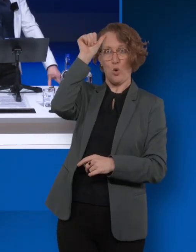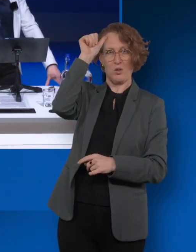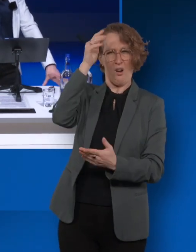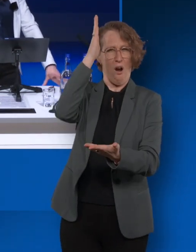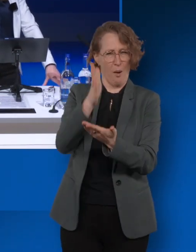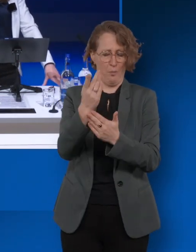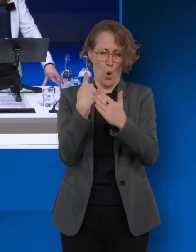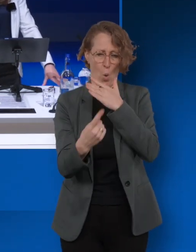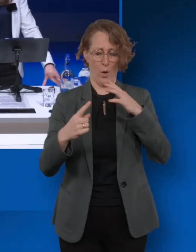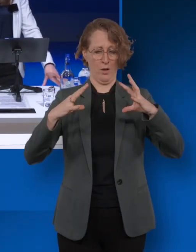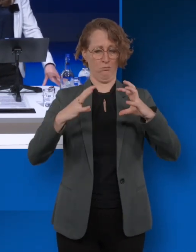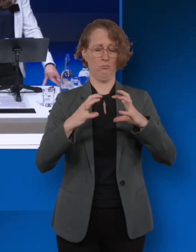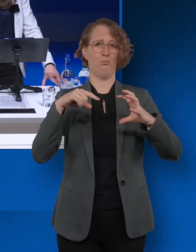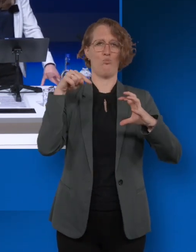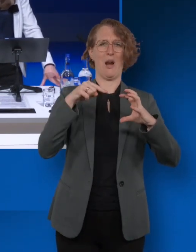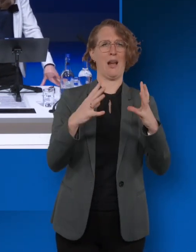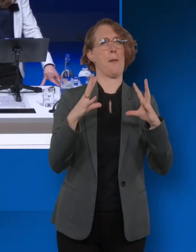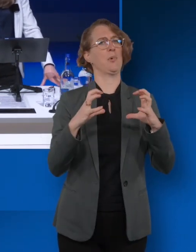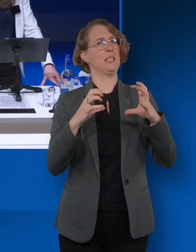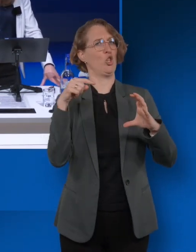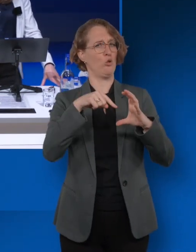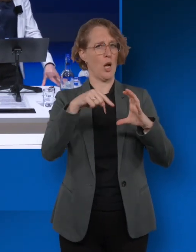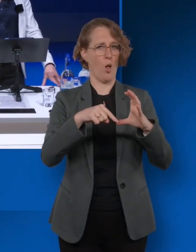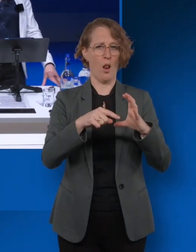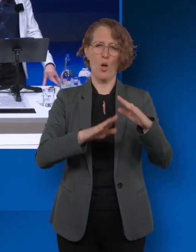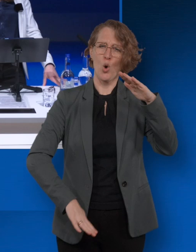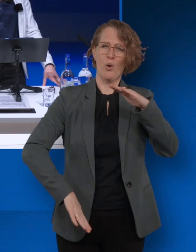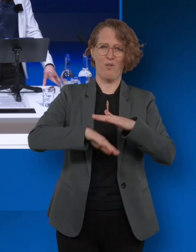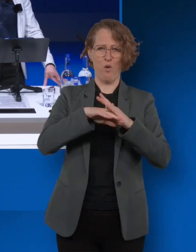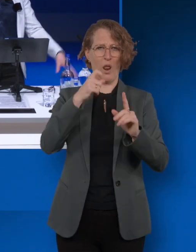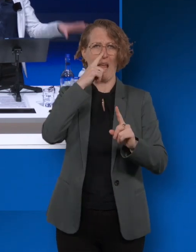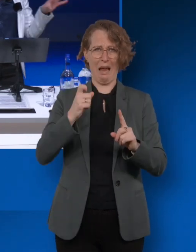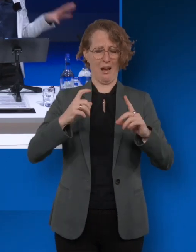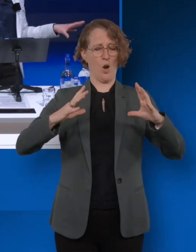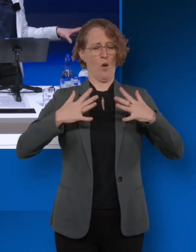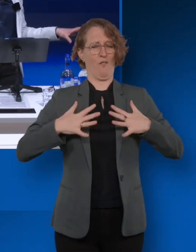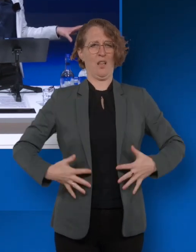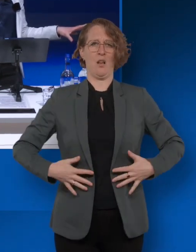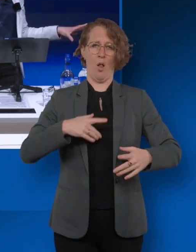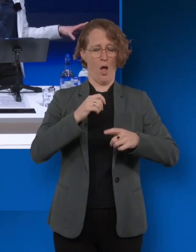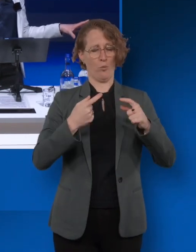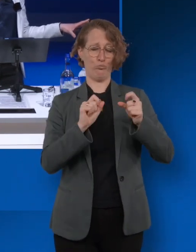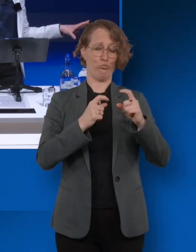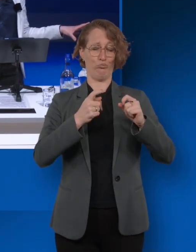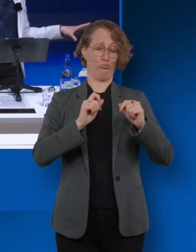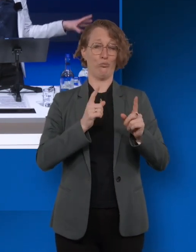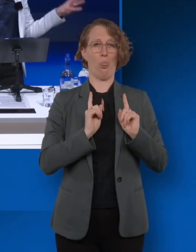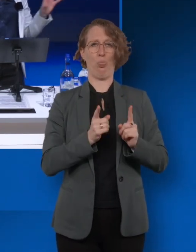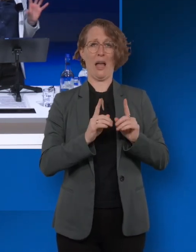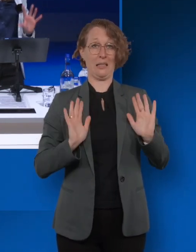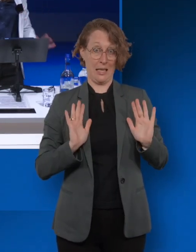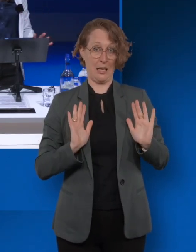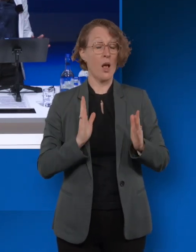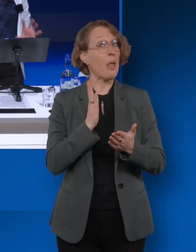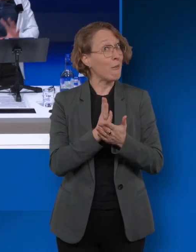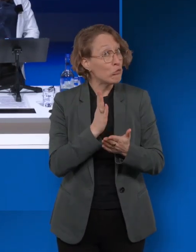consciousness is purely material, is accountable entirely by the physical workings of the brain, then